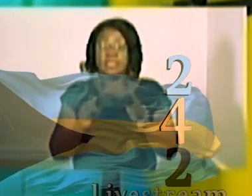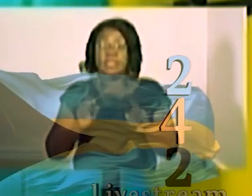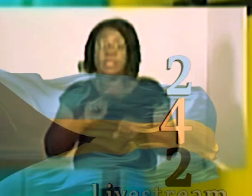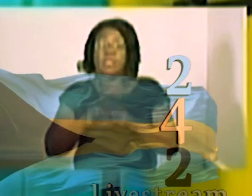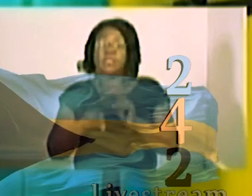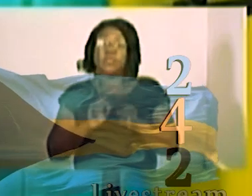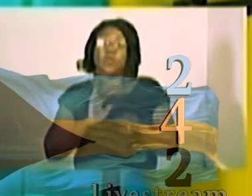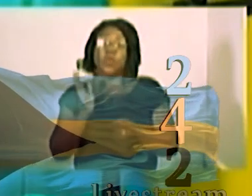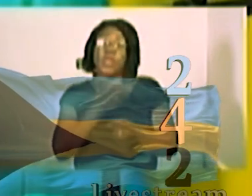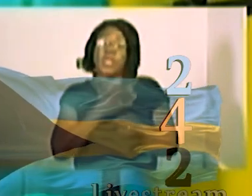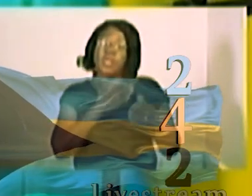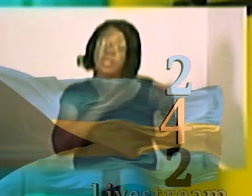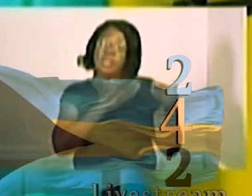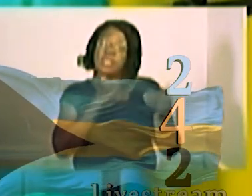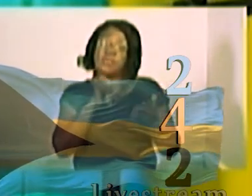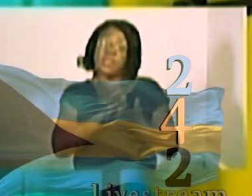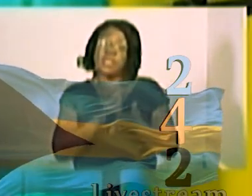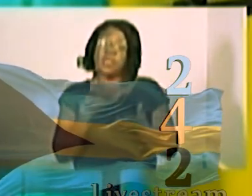anticipate that we will be doing